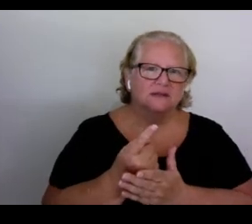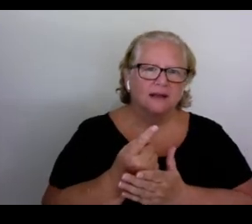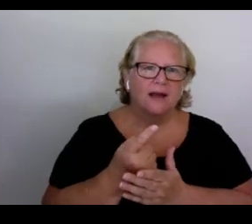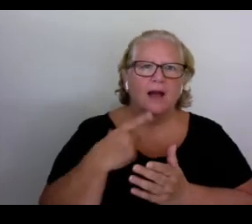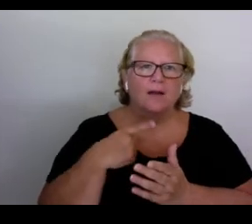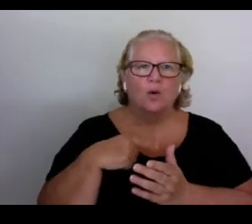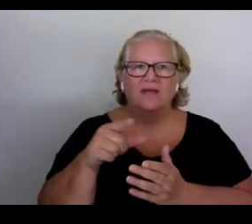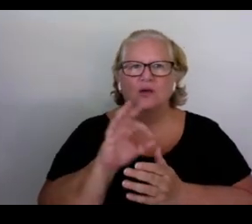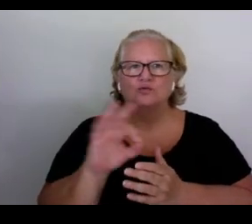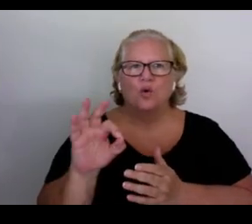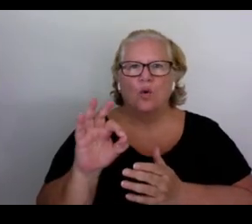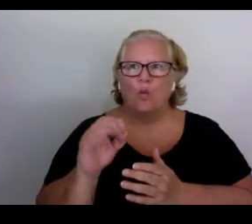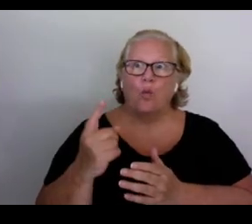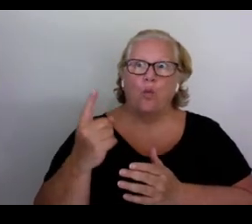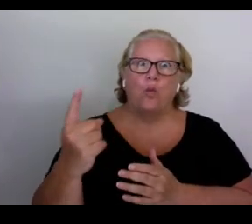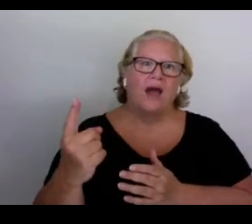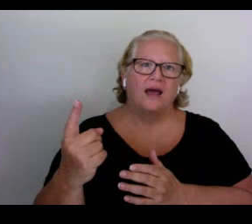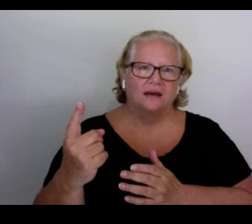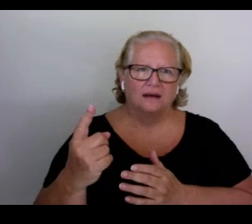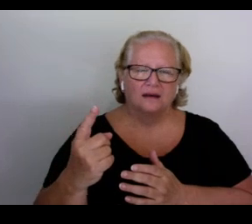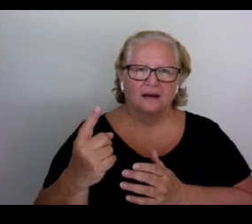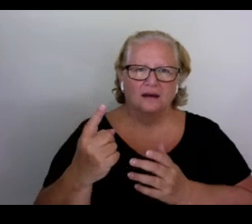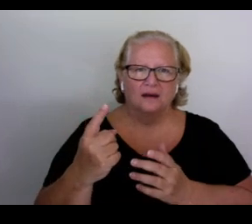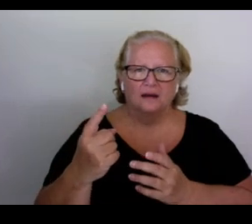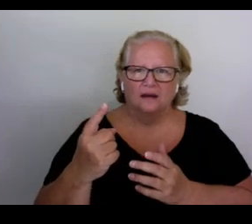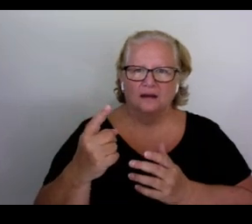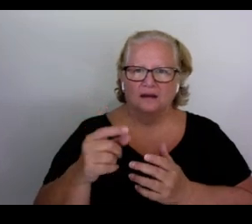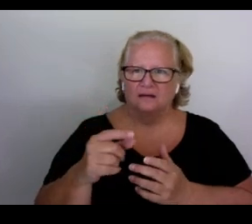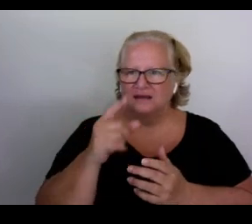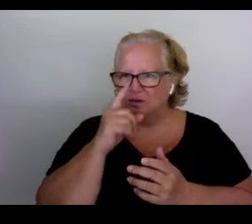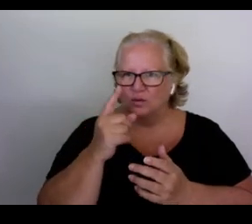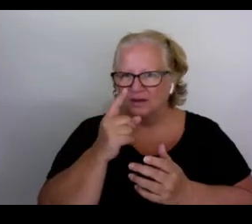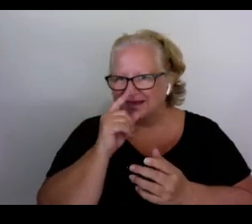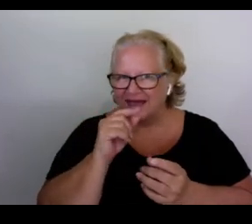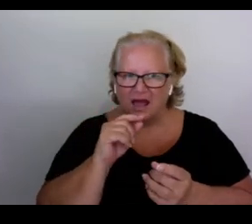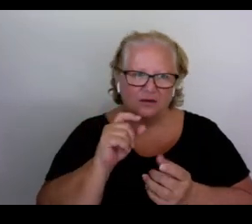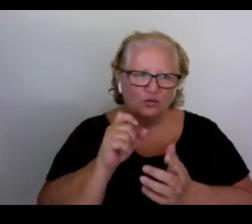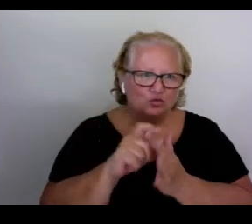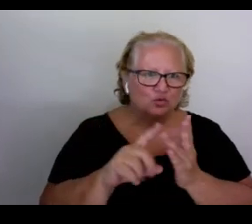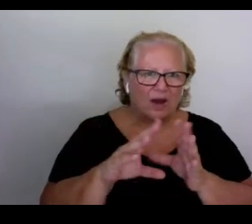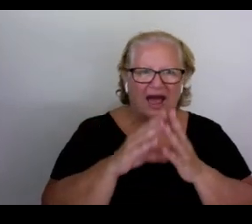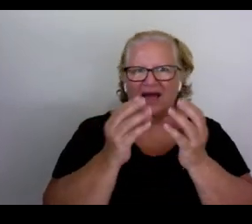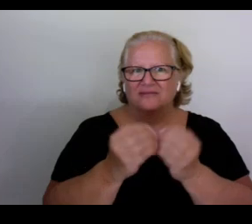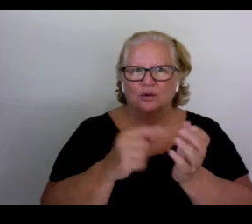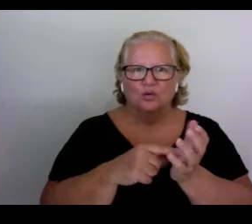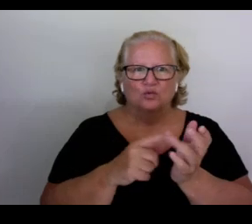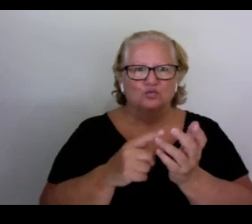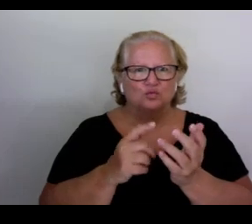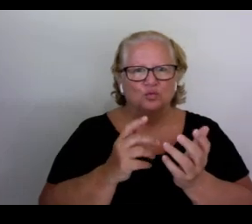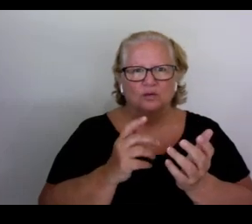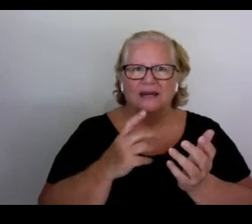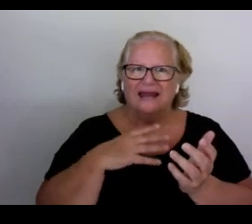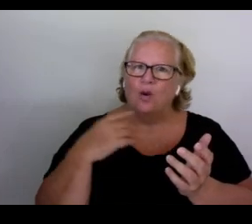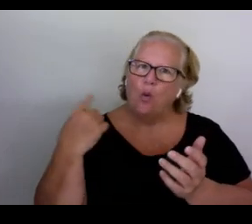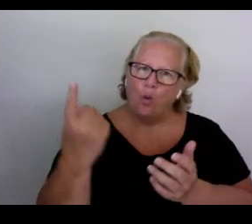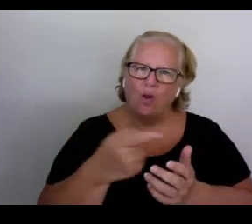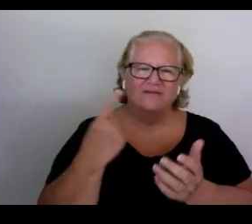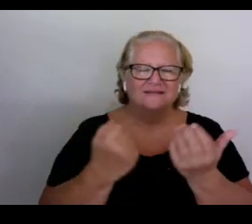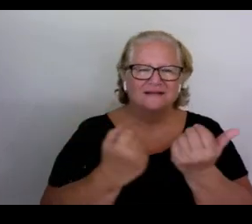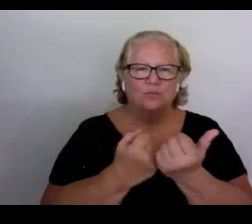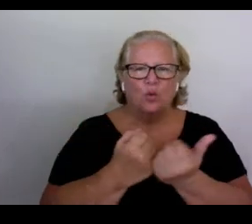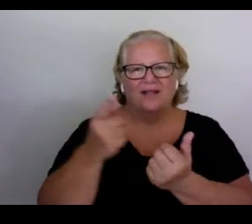no one of us that can meet all the needs of somebody that's in financial hardship. It requires all of us